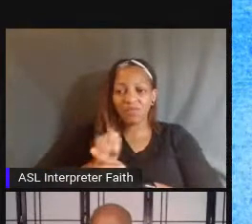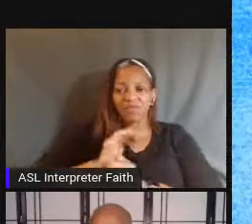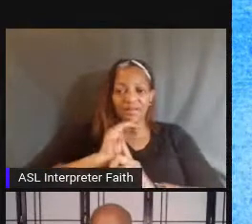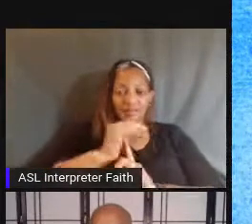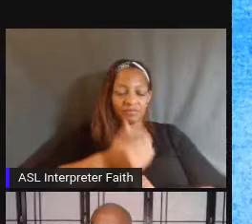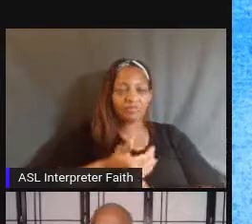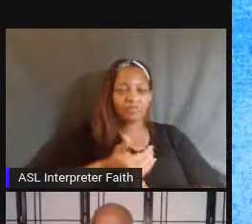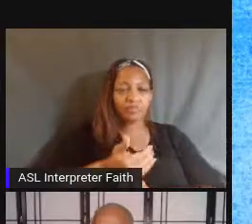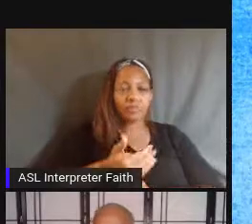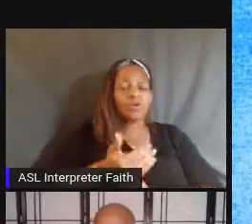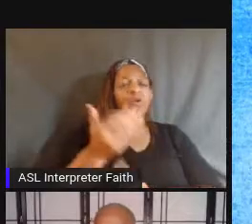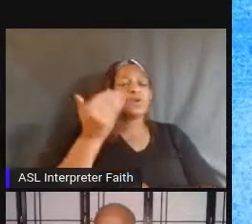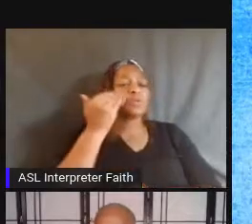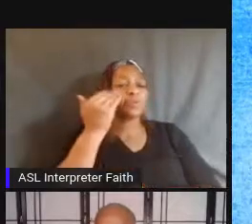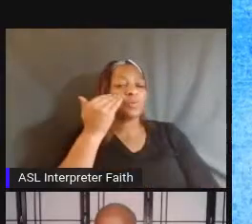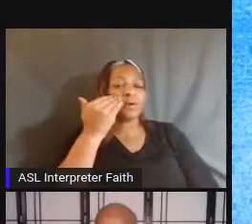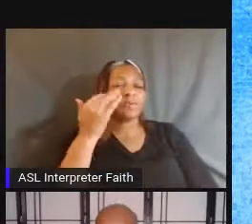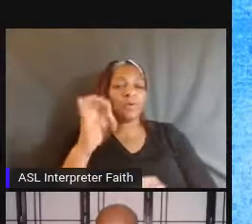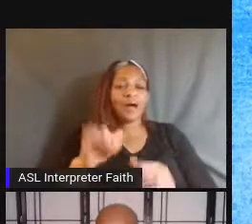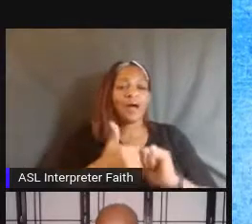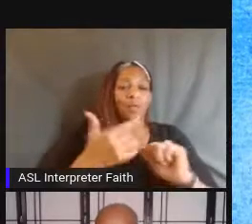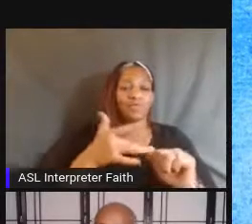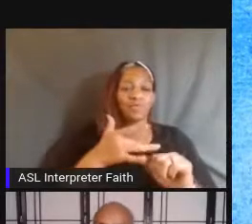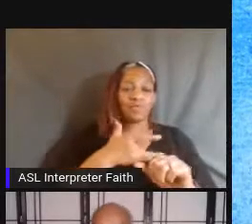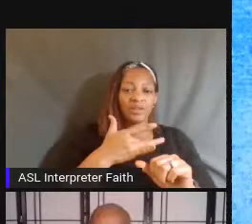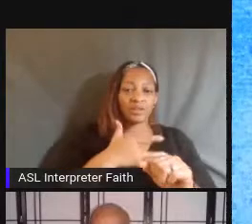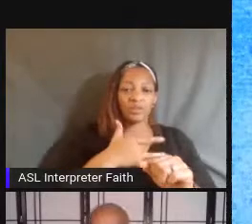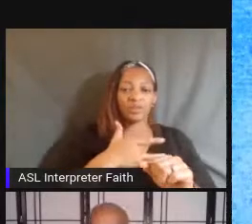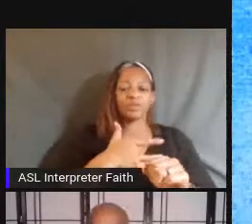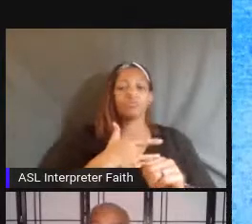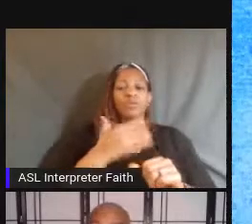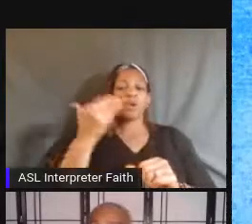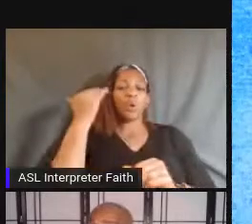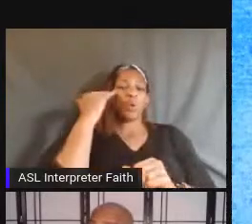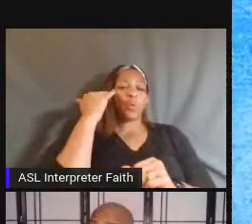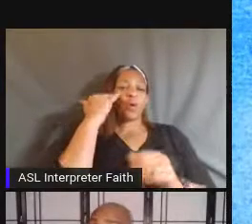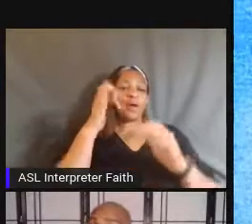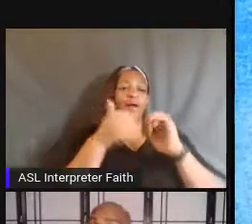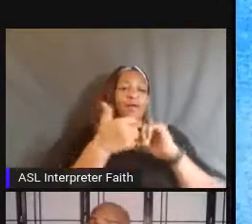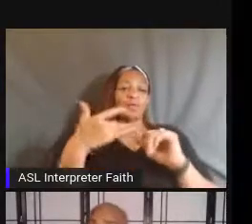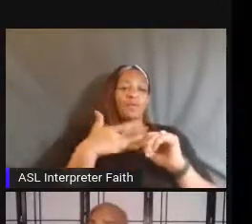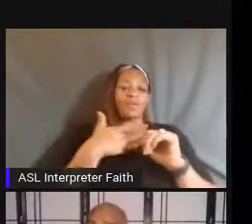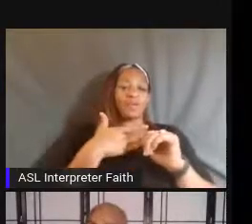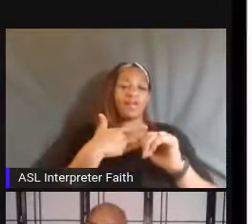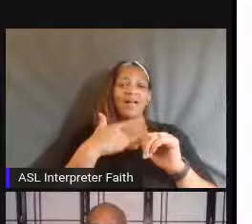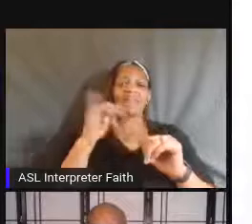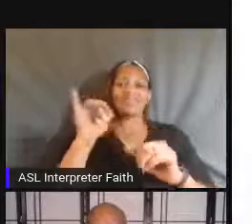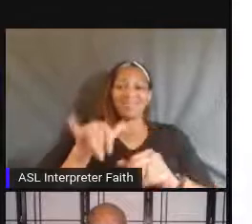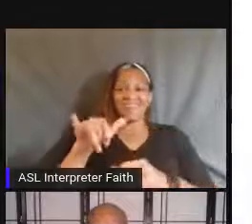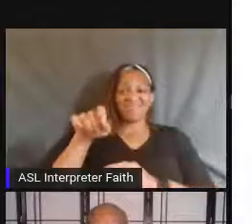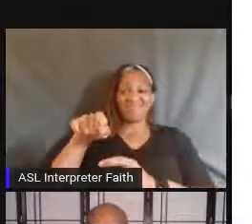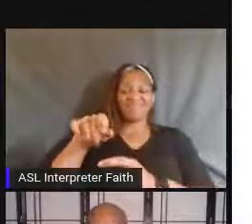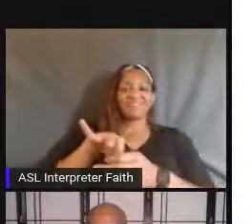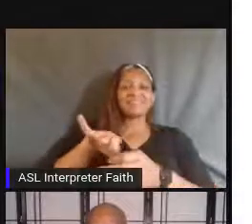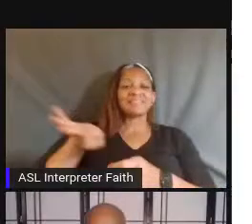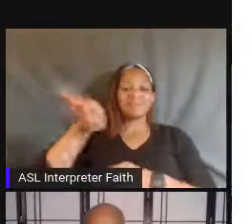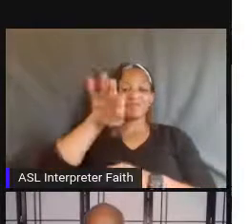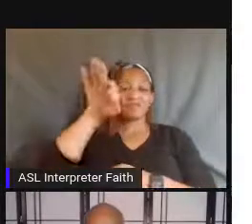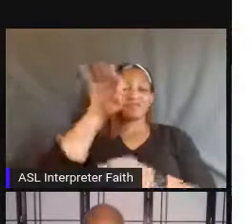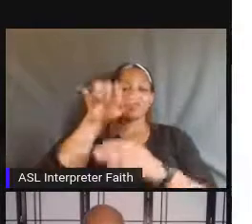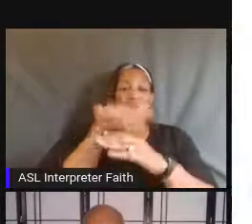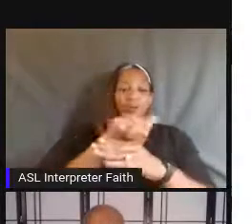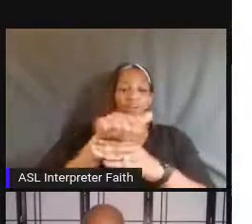what we feel, being aware of what we feel is in and of itself a spiritual practice.